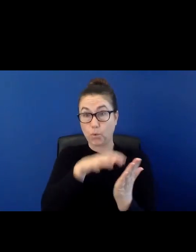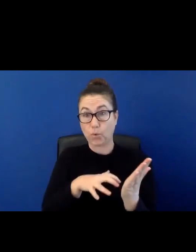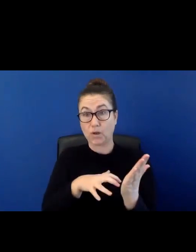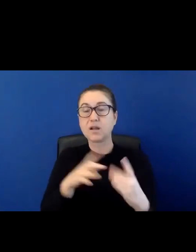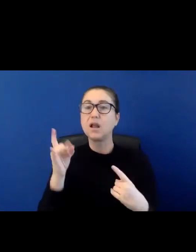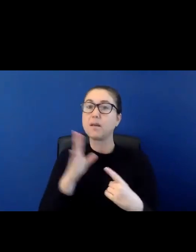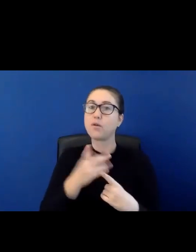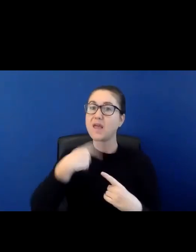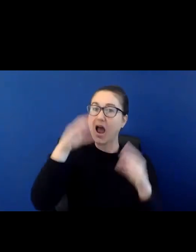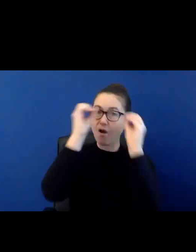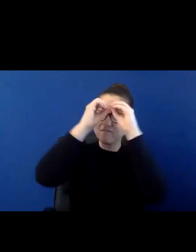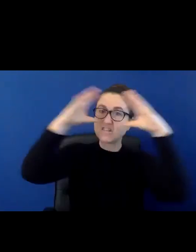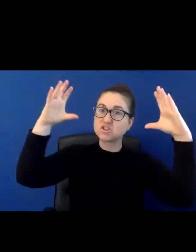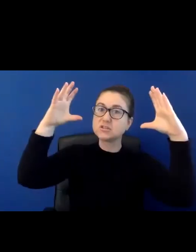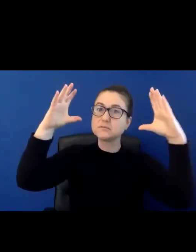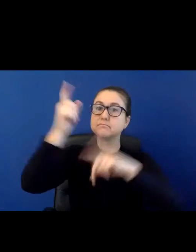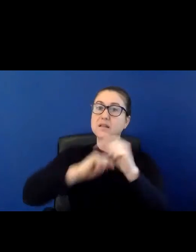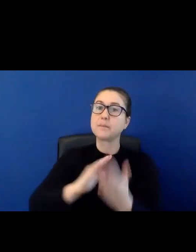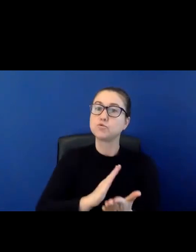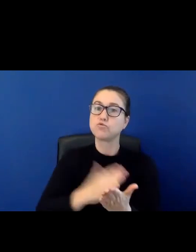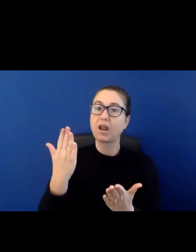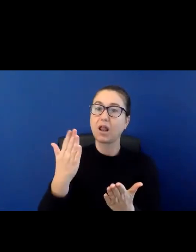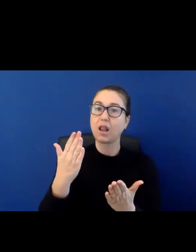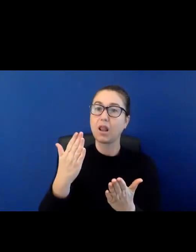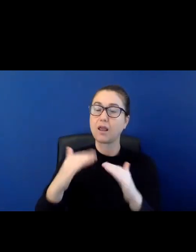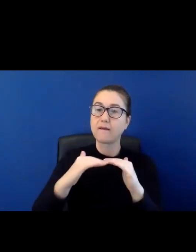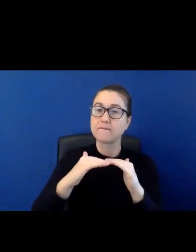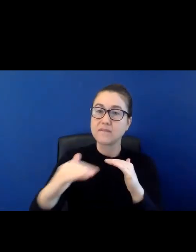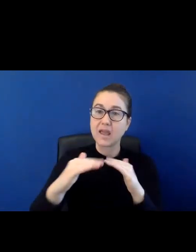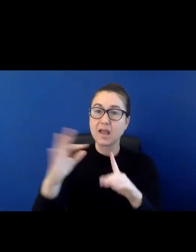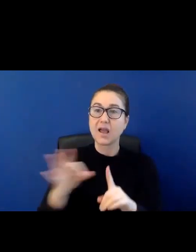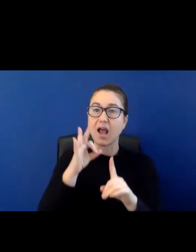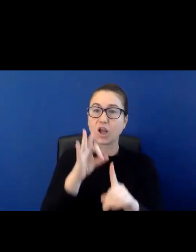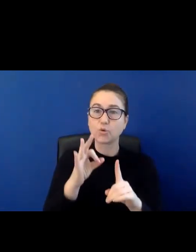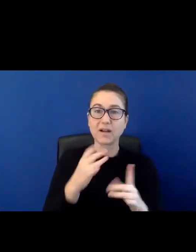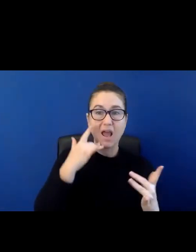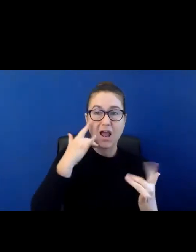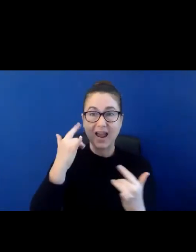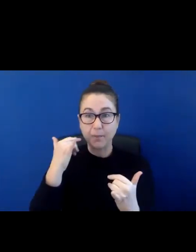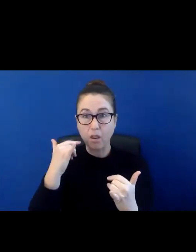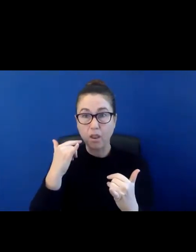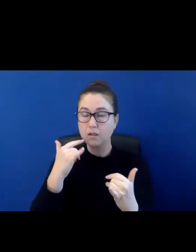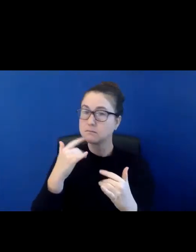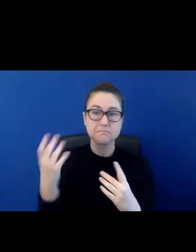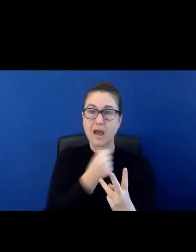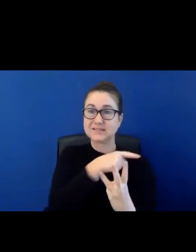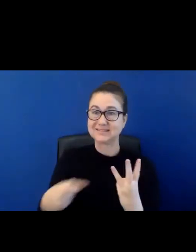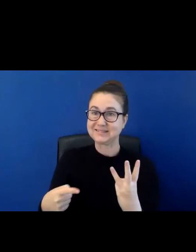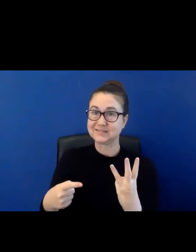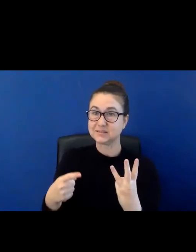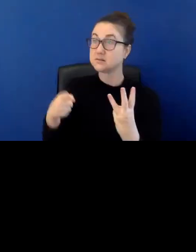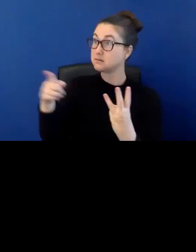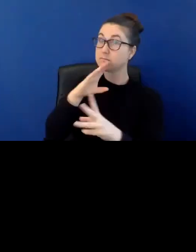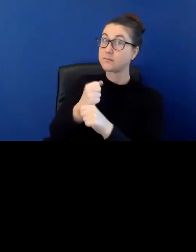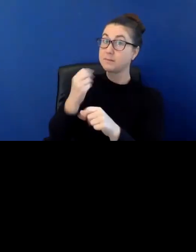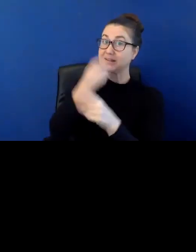is realized, that we're always fair, accurate, and accountable, especially when government makes decisions. So I'm